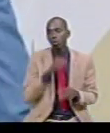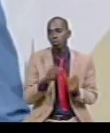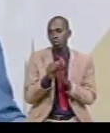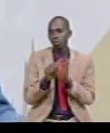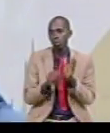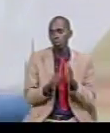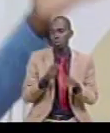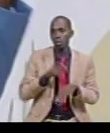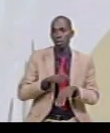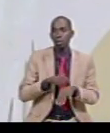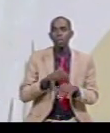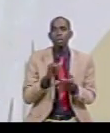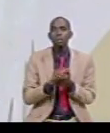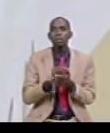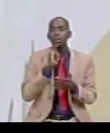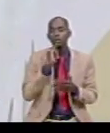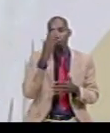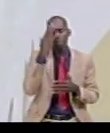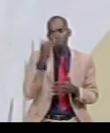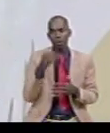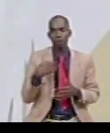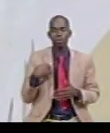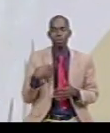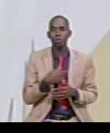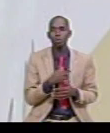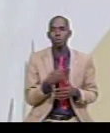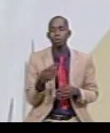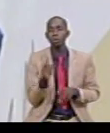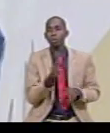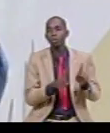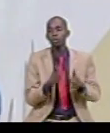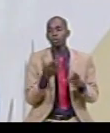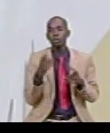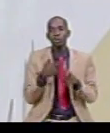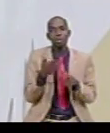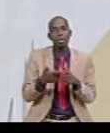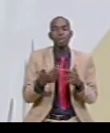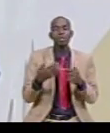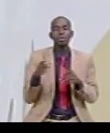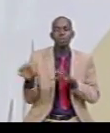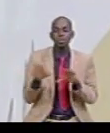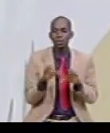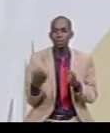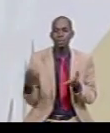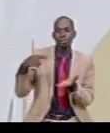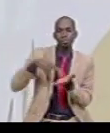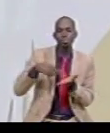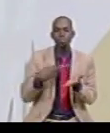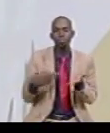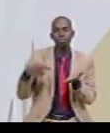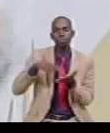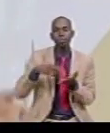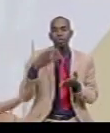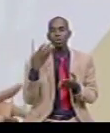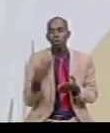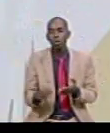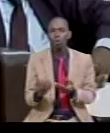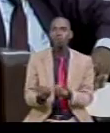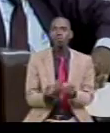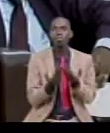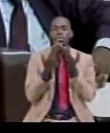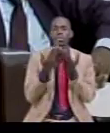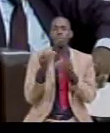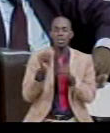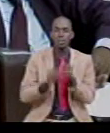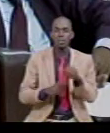they have to continue to repeat the sacrifice. Offer again and again every sin. You have